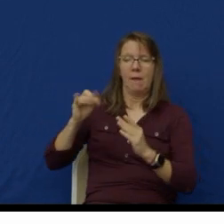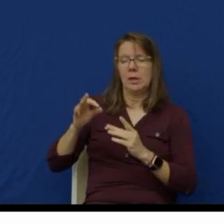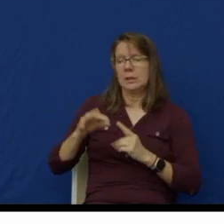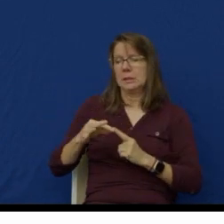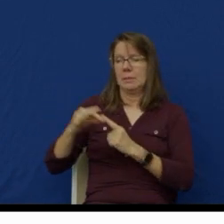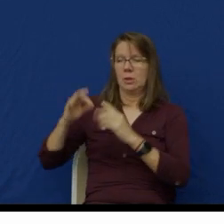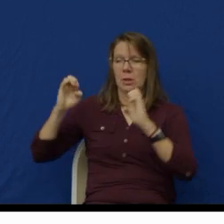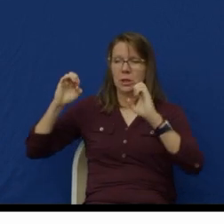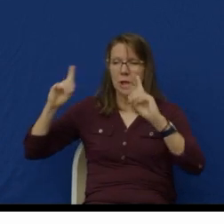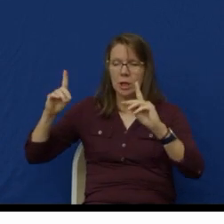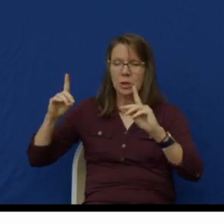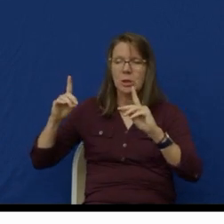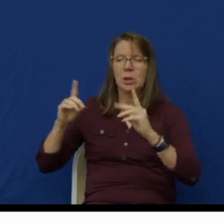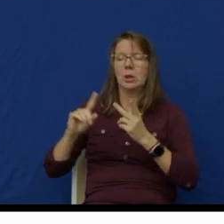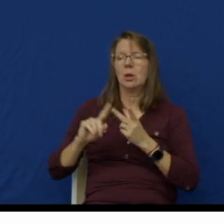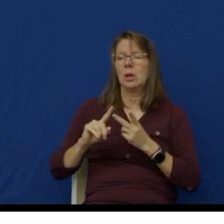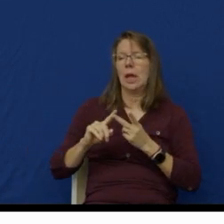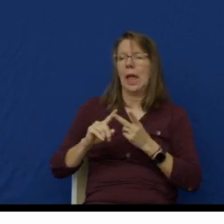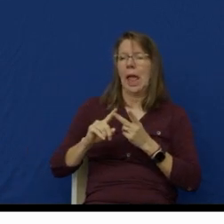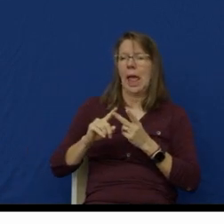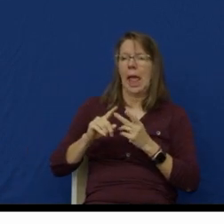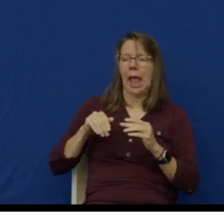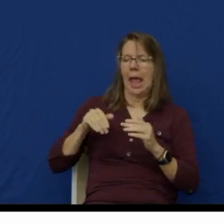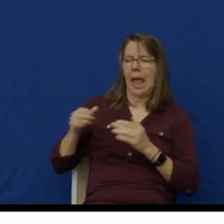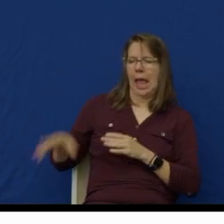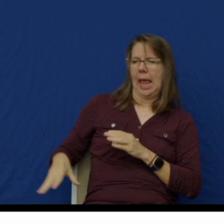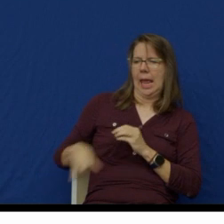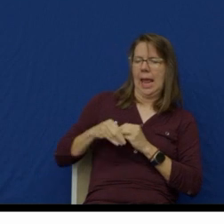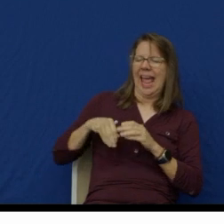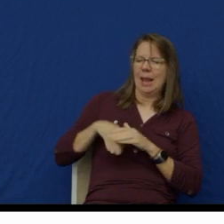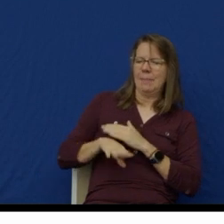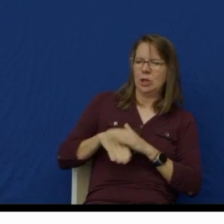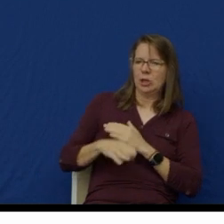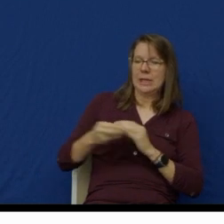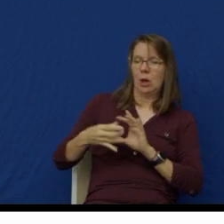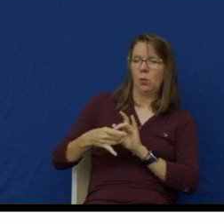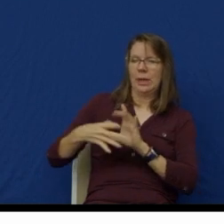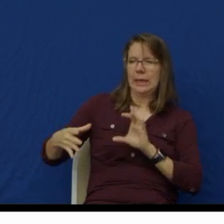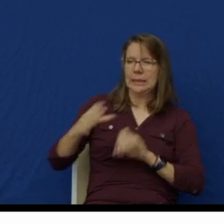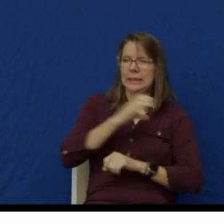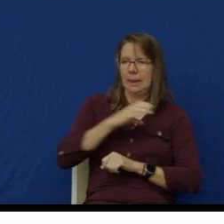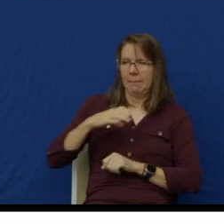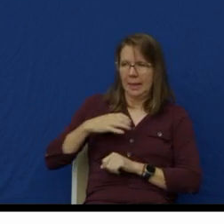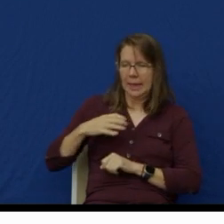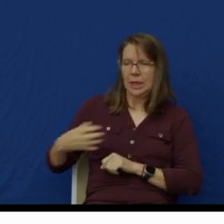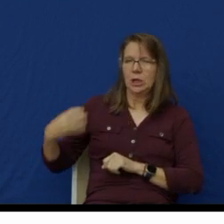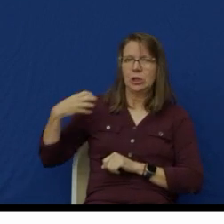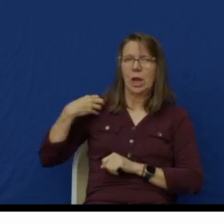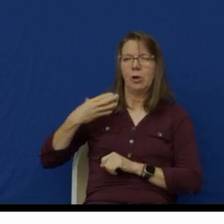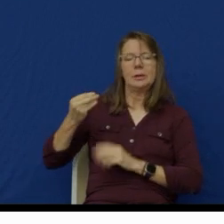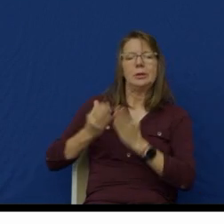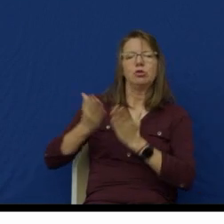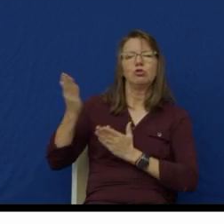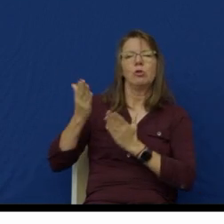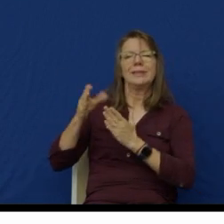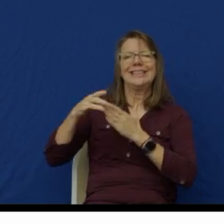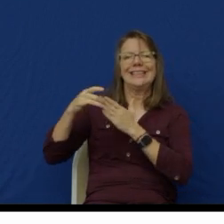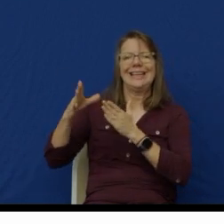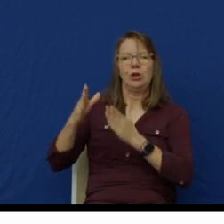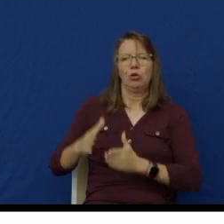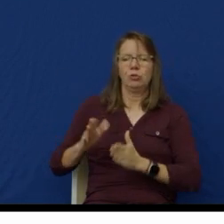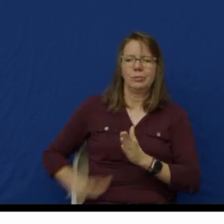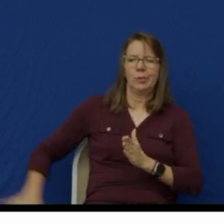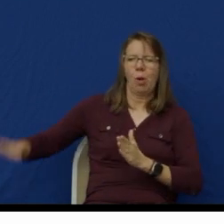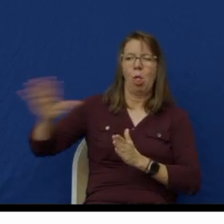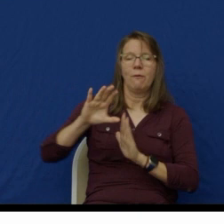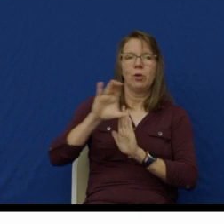teachers, admissions and release committee chairs, and early intervention service leaders in the Commonwealth. The scholars are